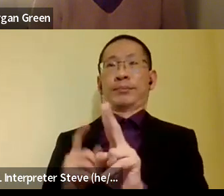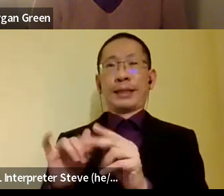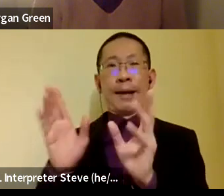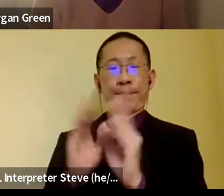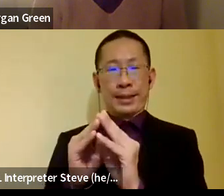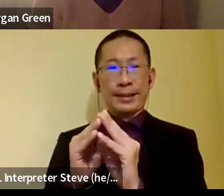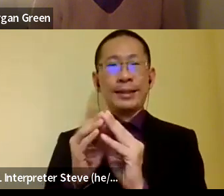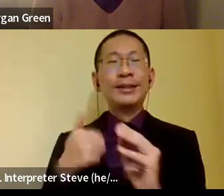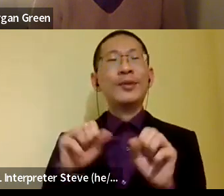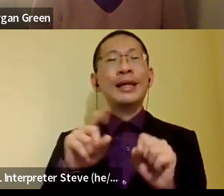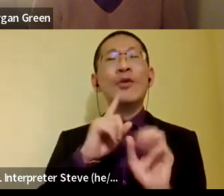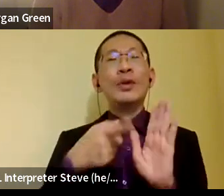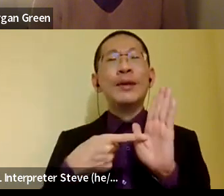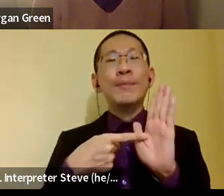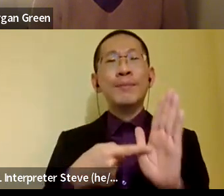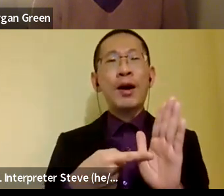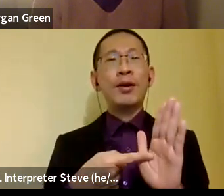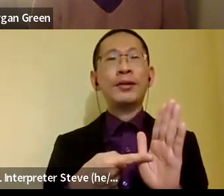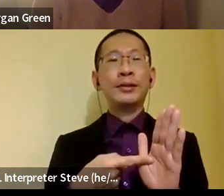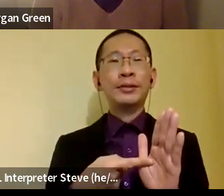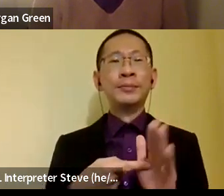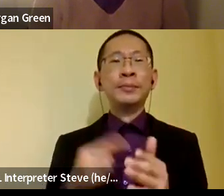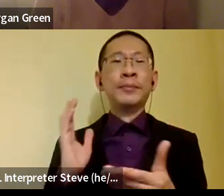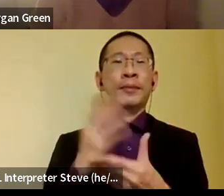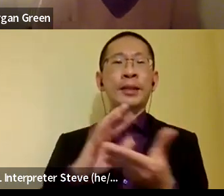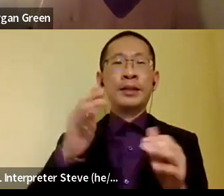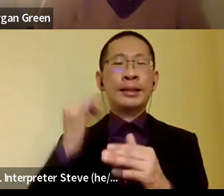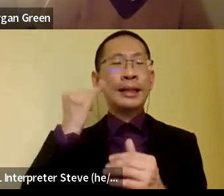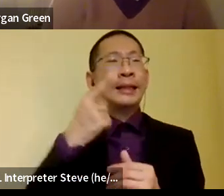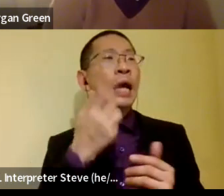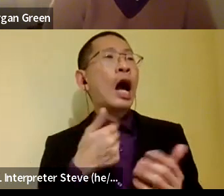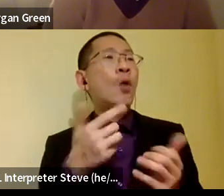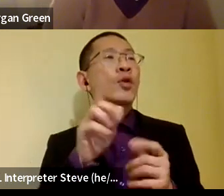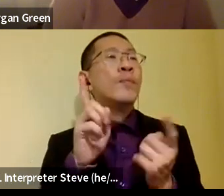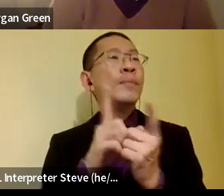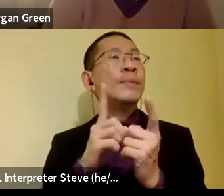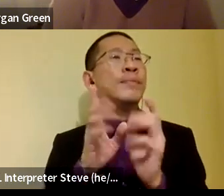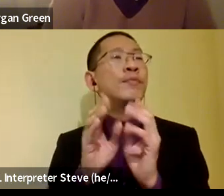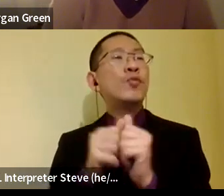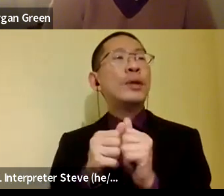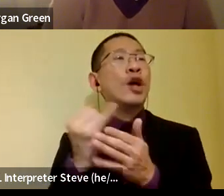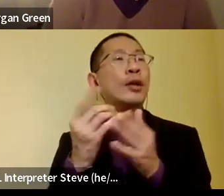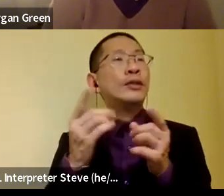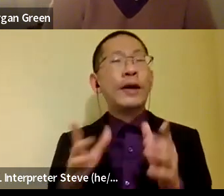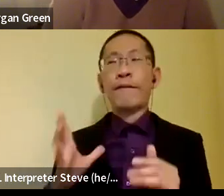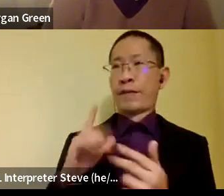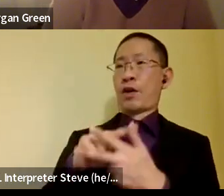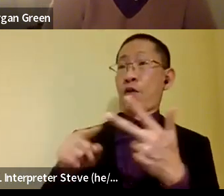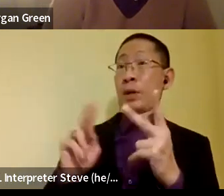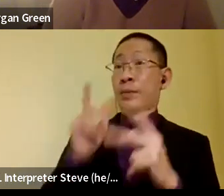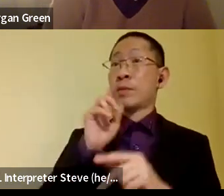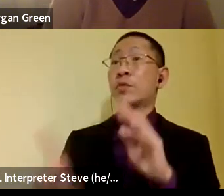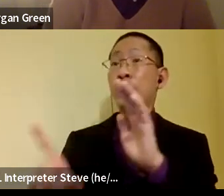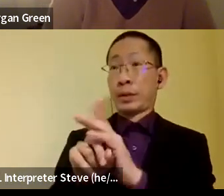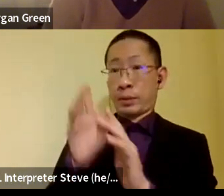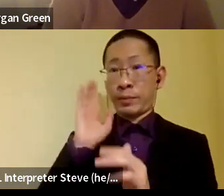we're trying to really model and disrupt this idea. If they're like, great, I'd like to meet with your artistic director, we're like, great, here are three people who are going to show up to this